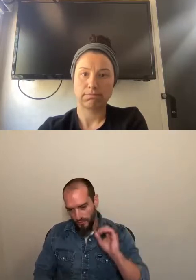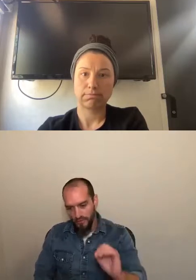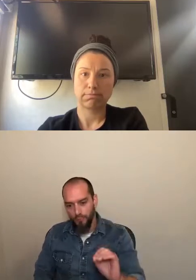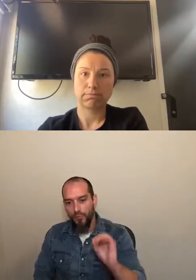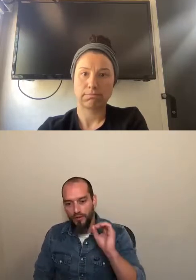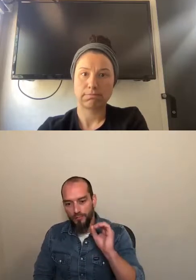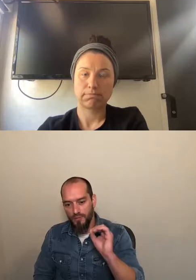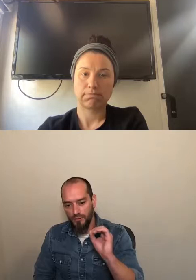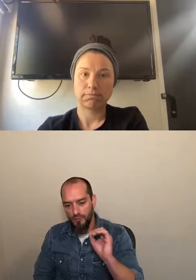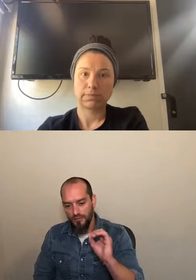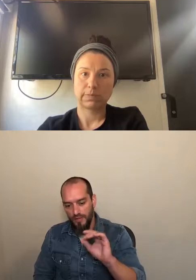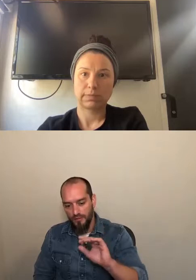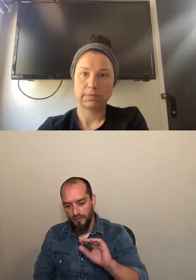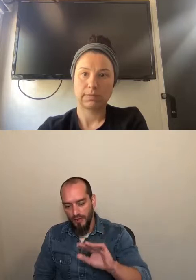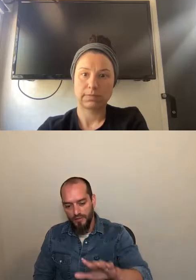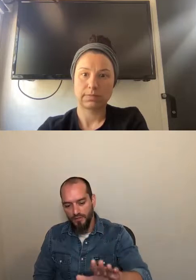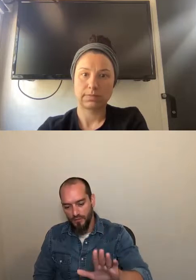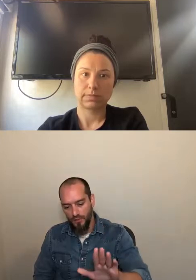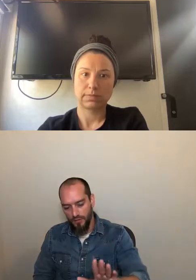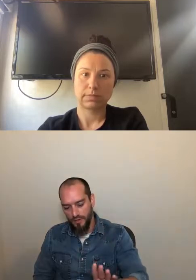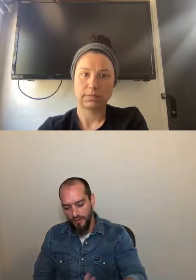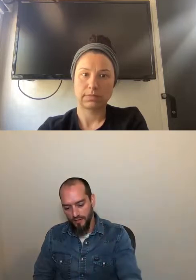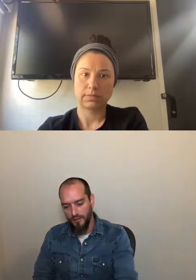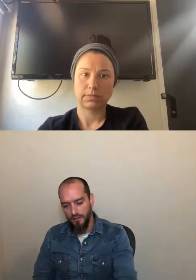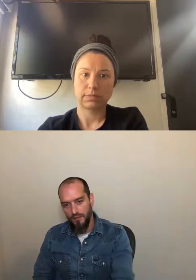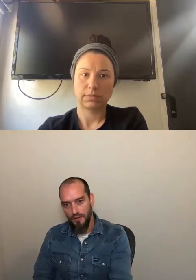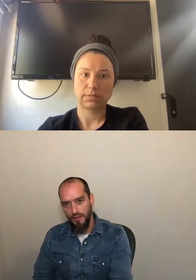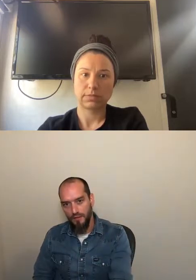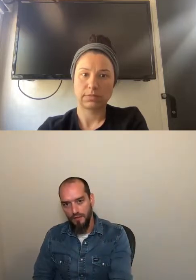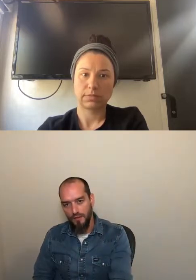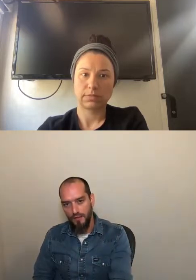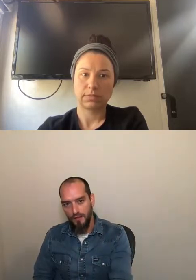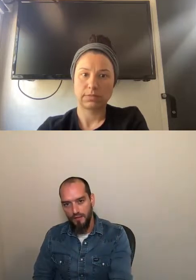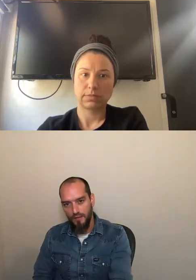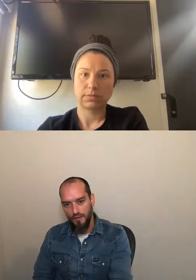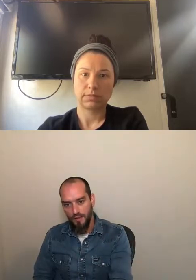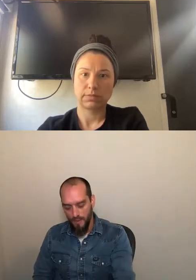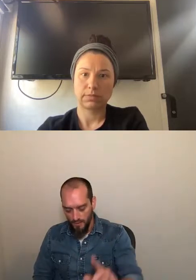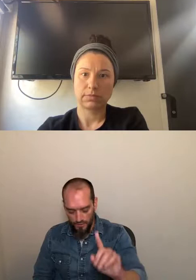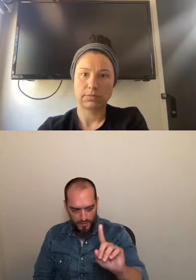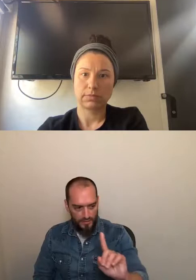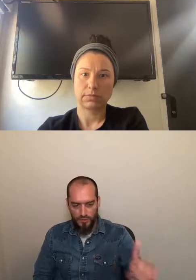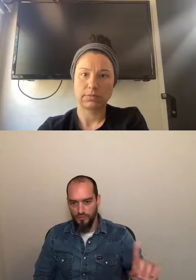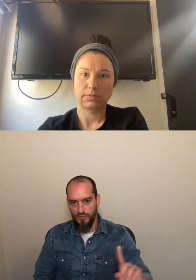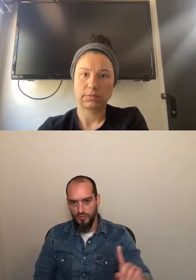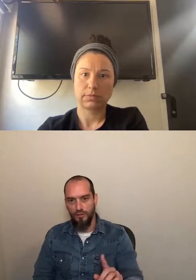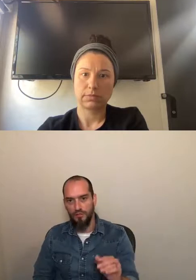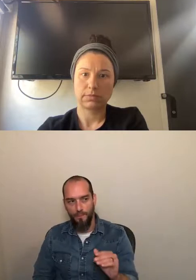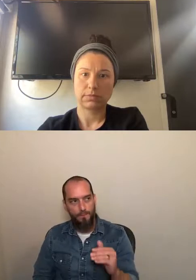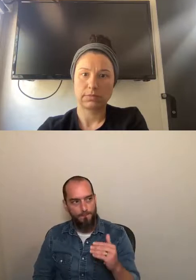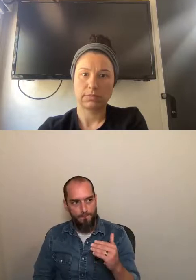And a very good point, because wasn't that, how many years ago was that, Eric? 36. 36 years